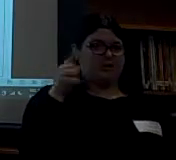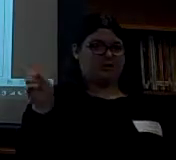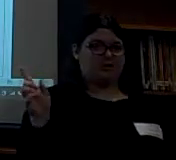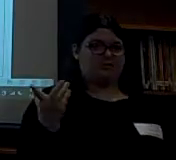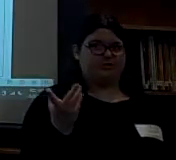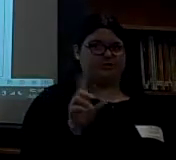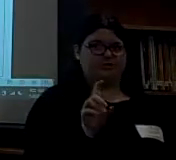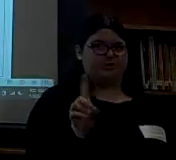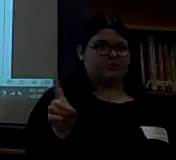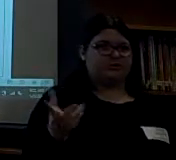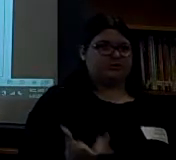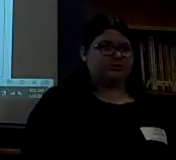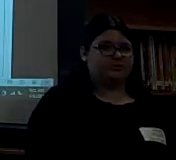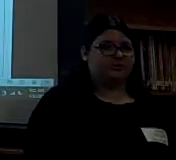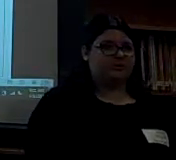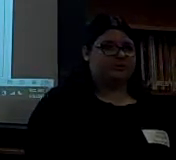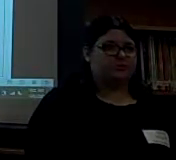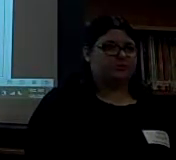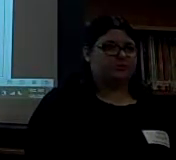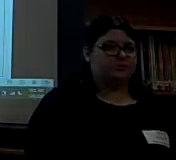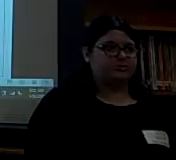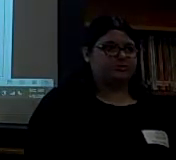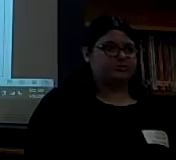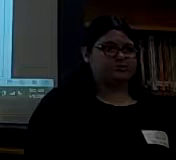not work?